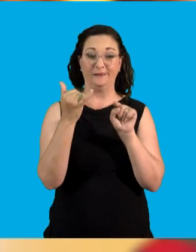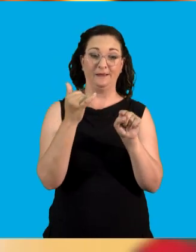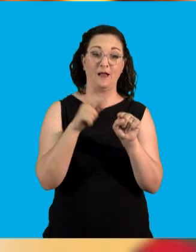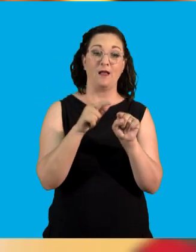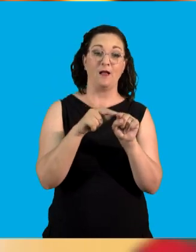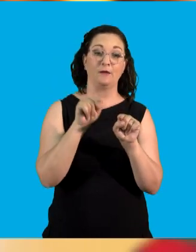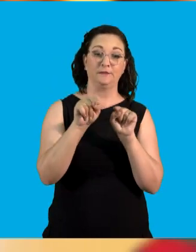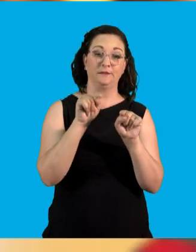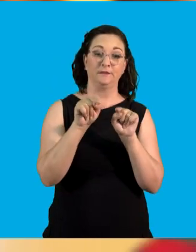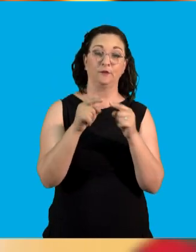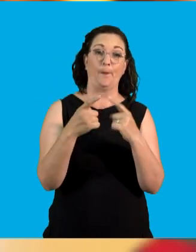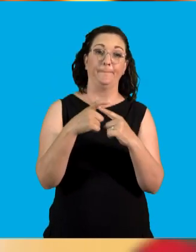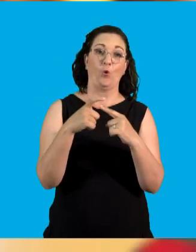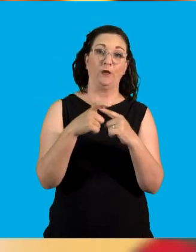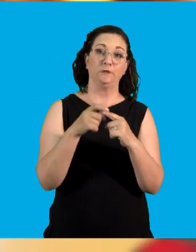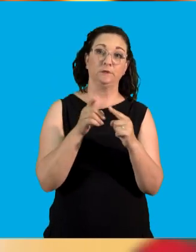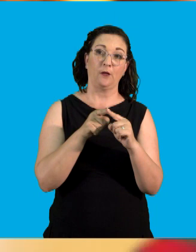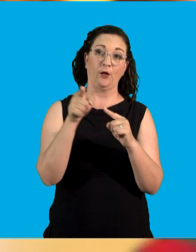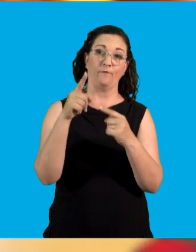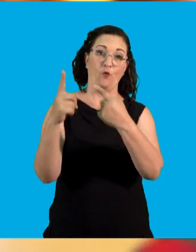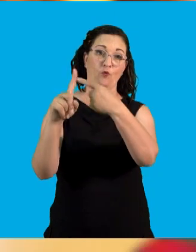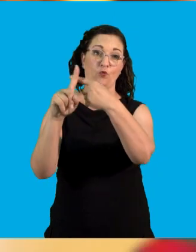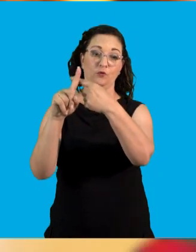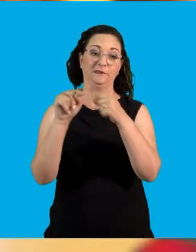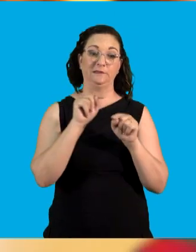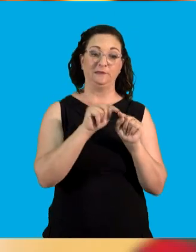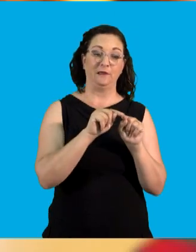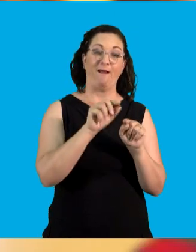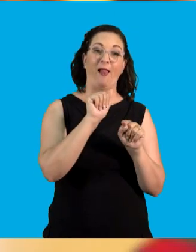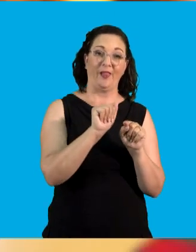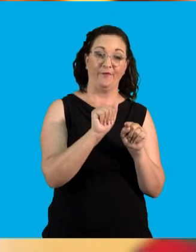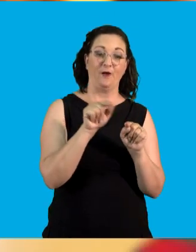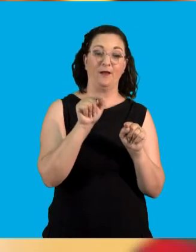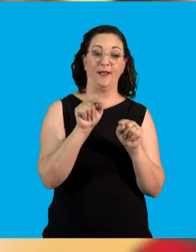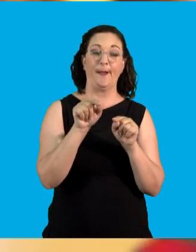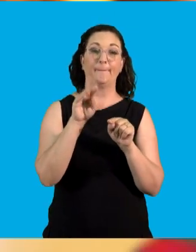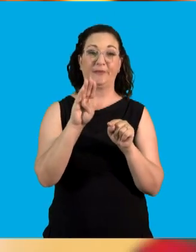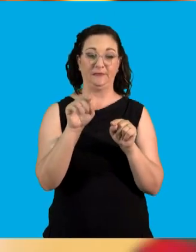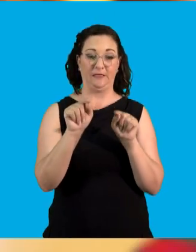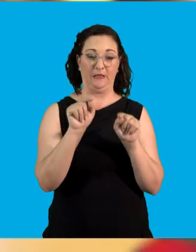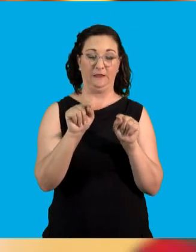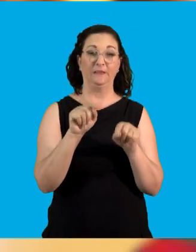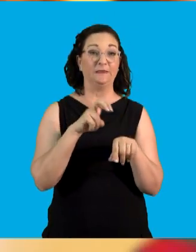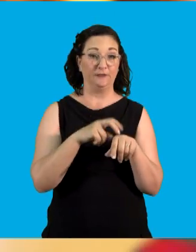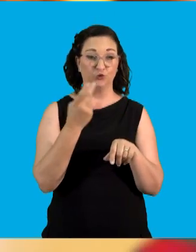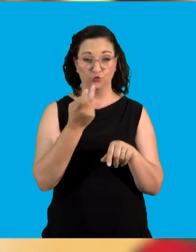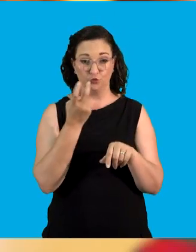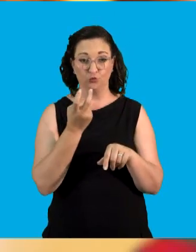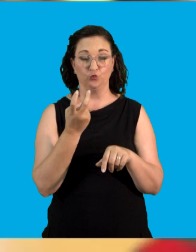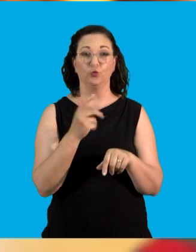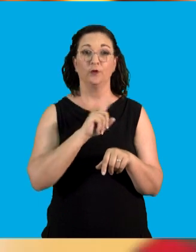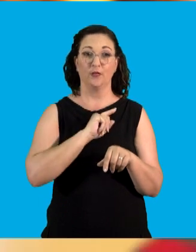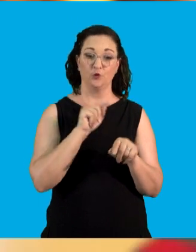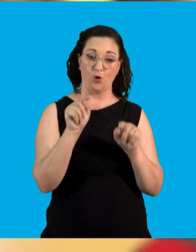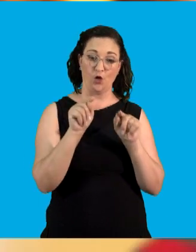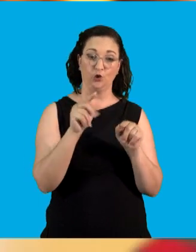able to identify our two pointer stars, which is the Alpha Centauri as well as the Beta Centauri.